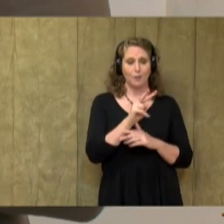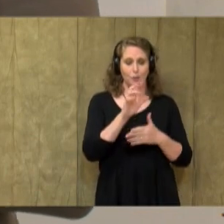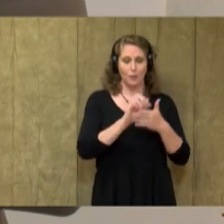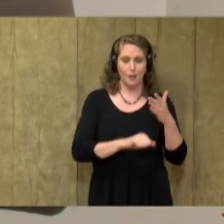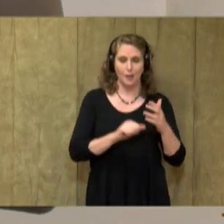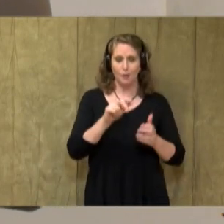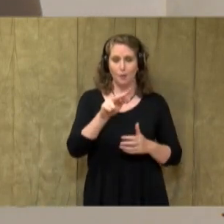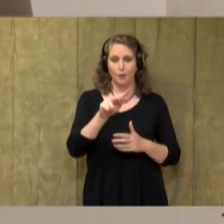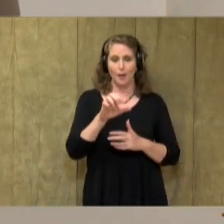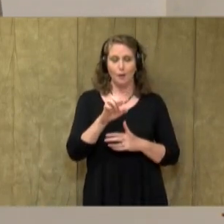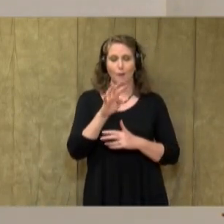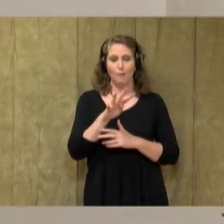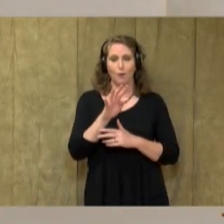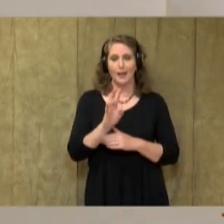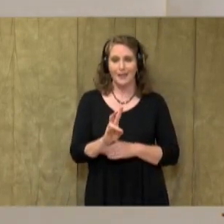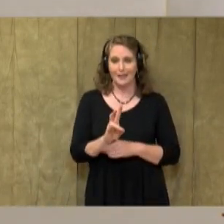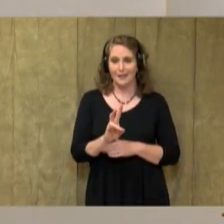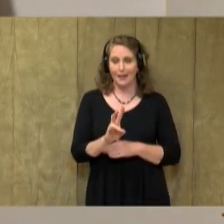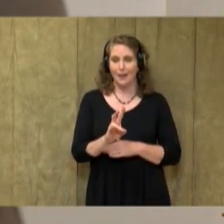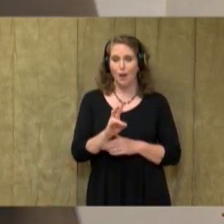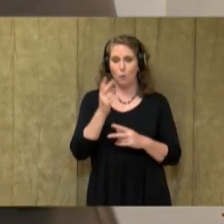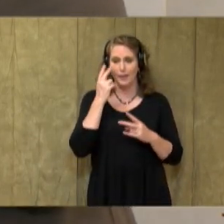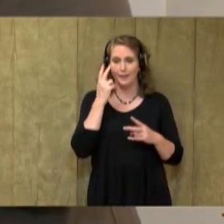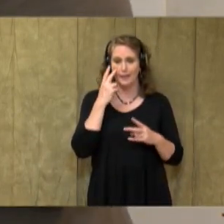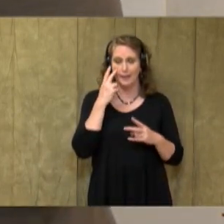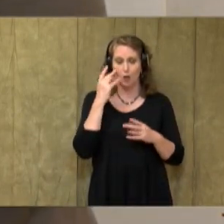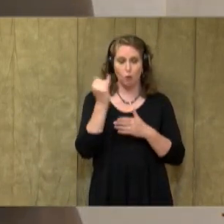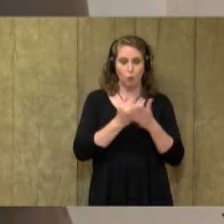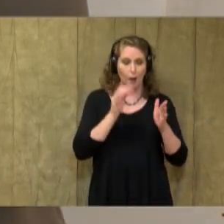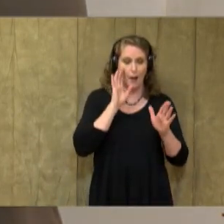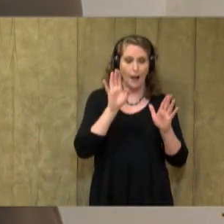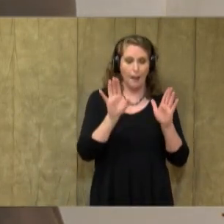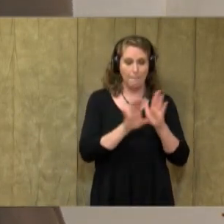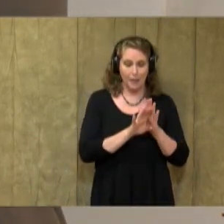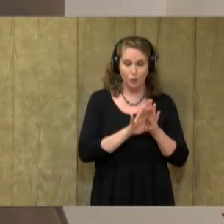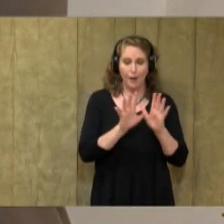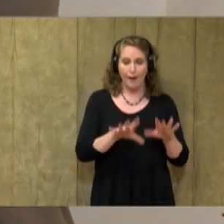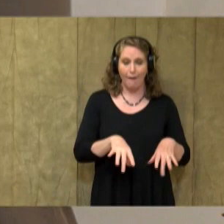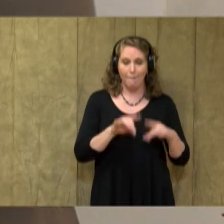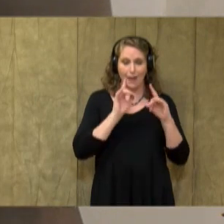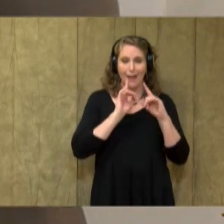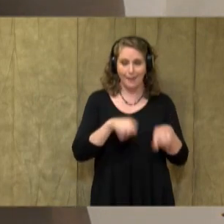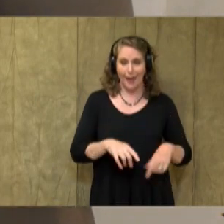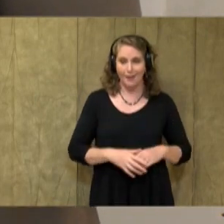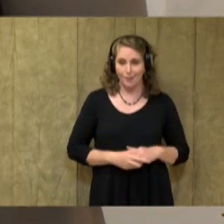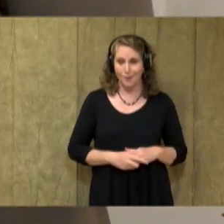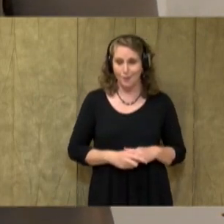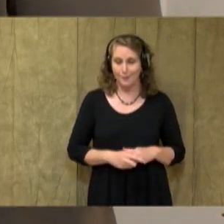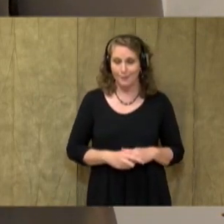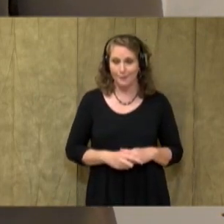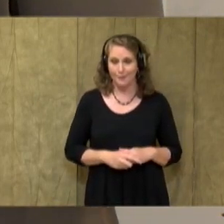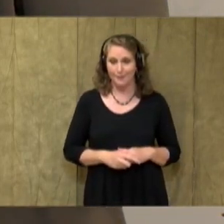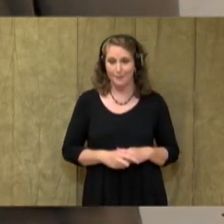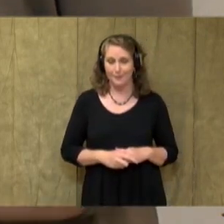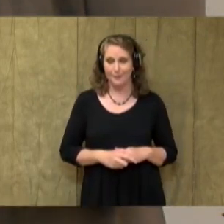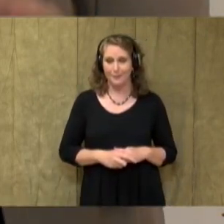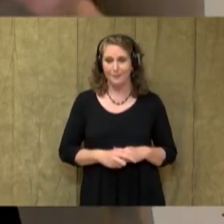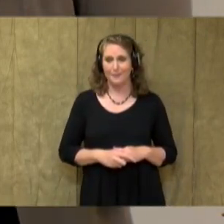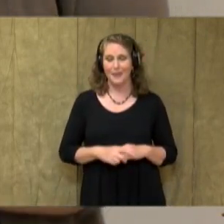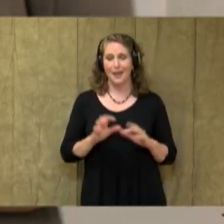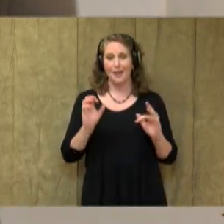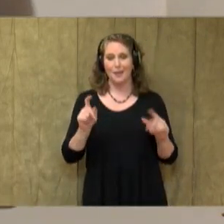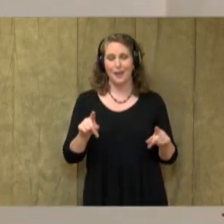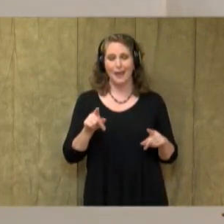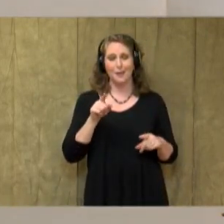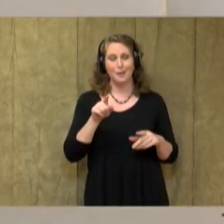minus 347. And I want you to see if you can draw a picture and subtract that problem to find the difference. All right,